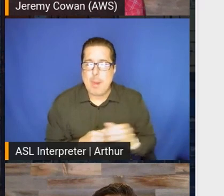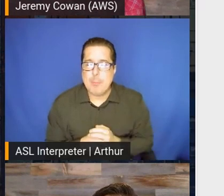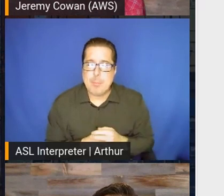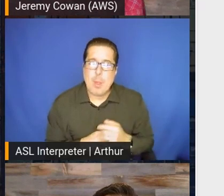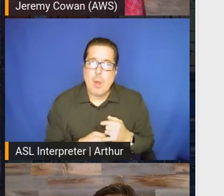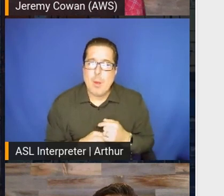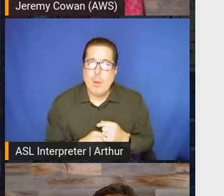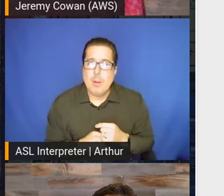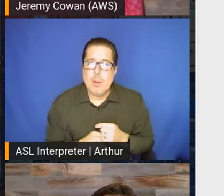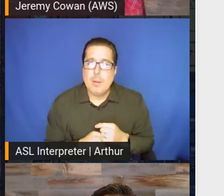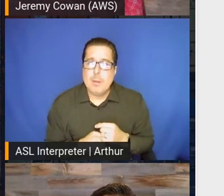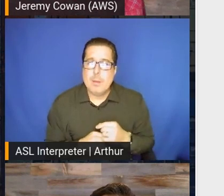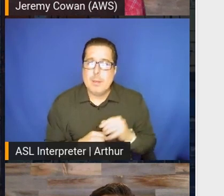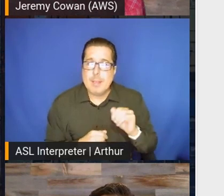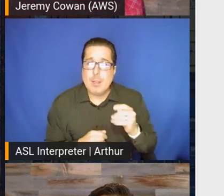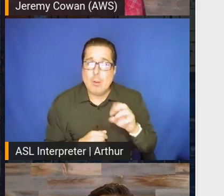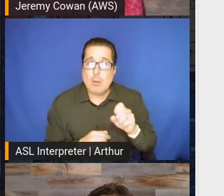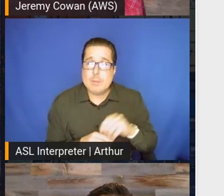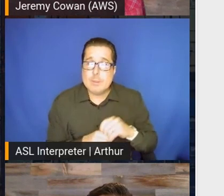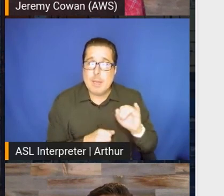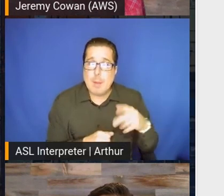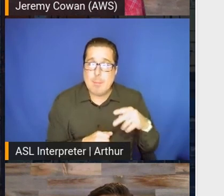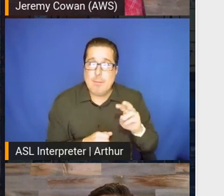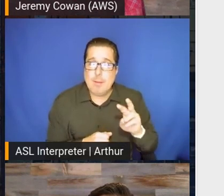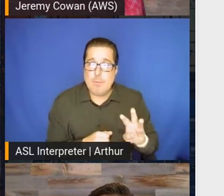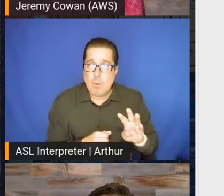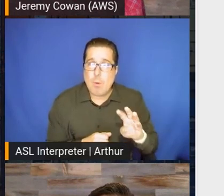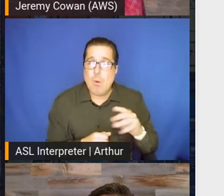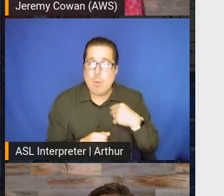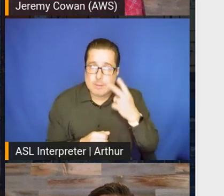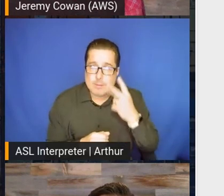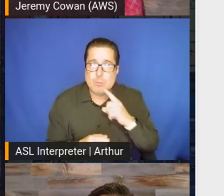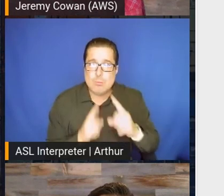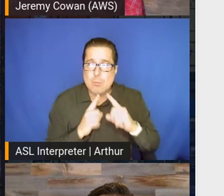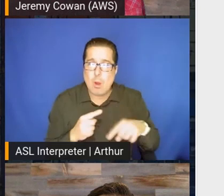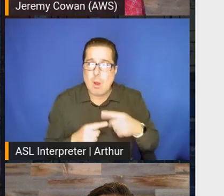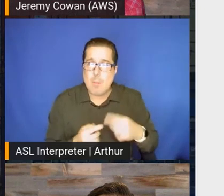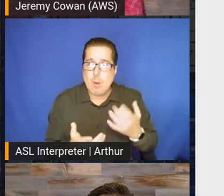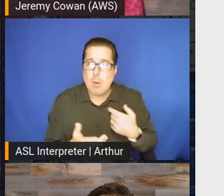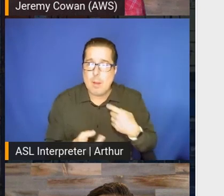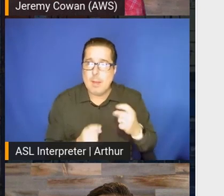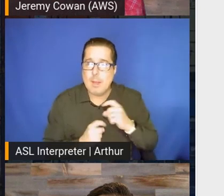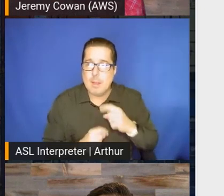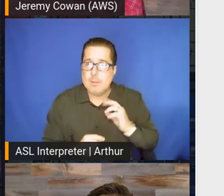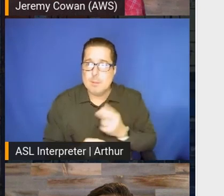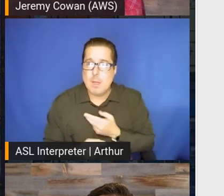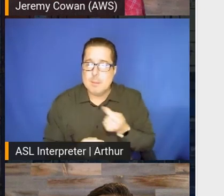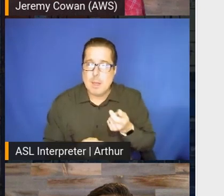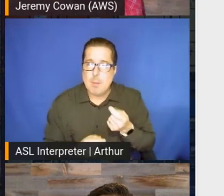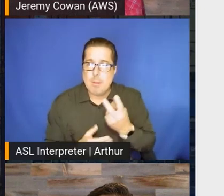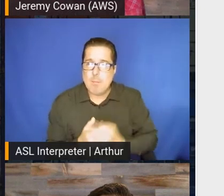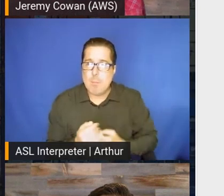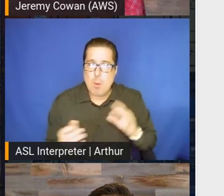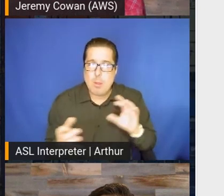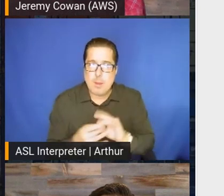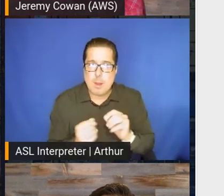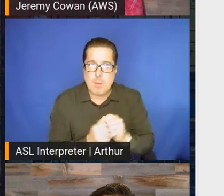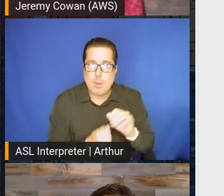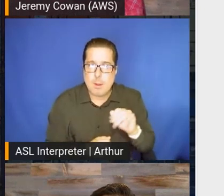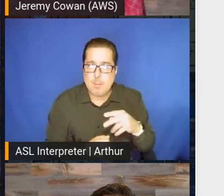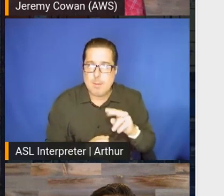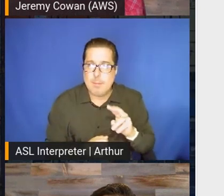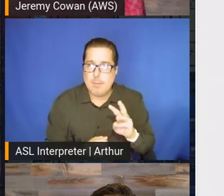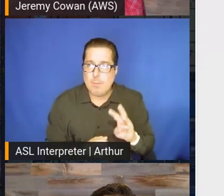egress IPv4 solution that we'll just talk about, gives us a benefit of both connecting to IPv4 as well